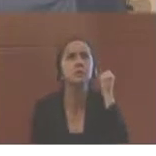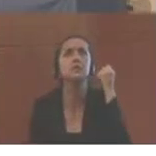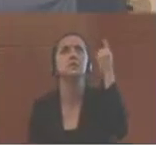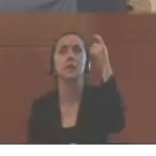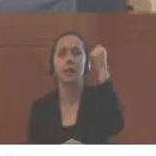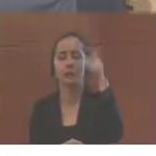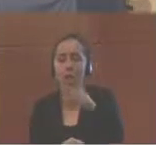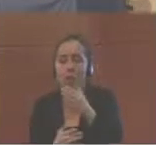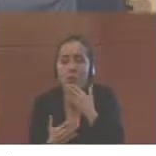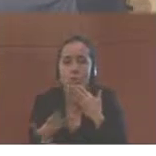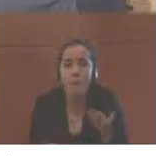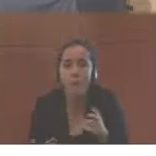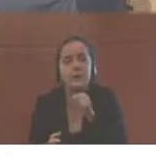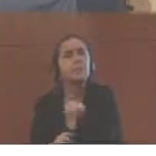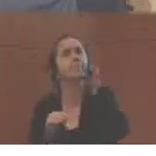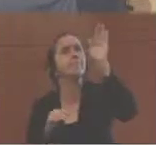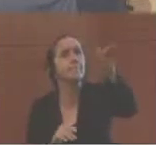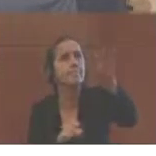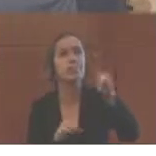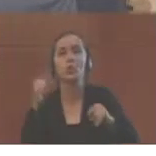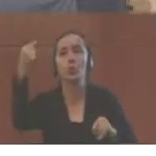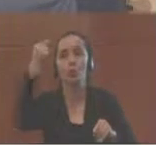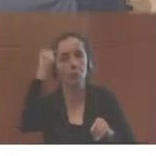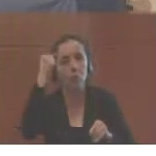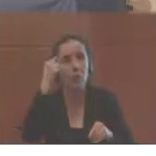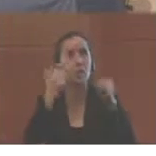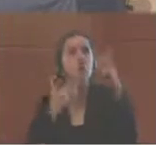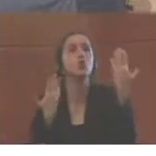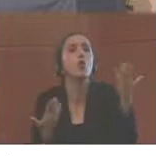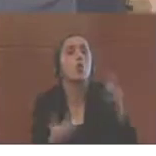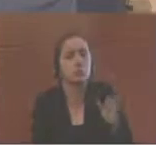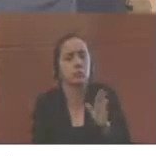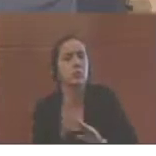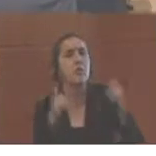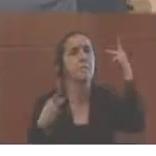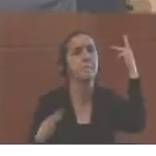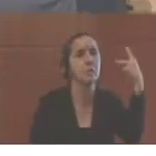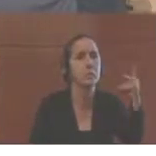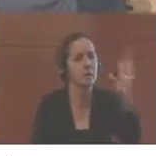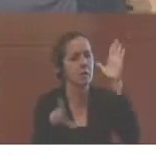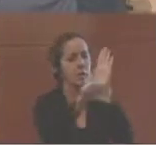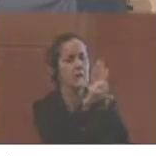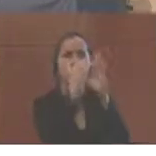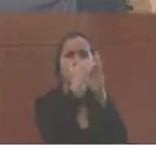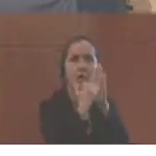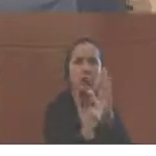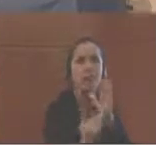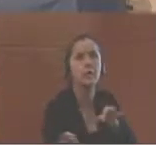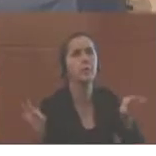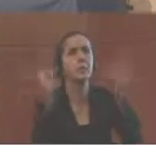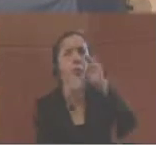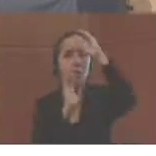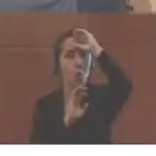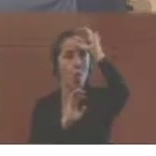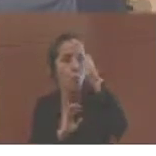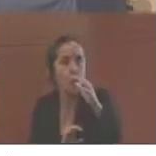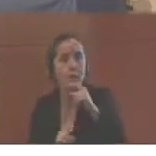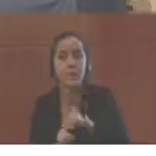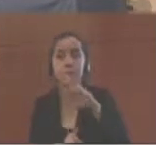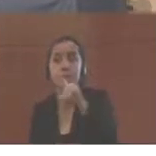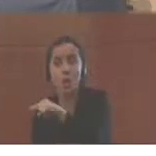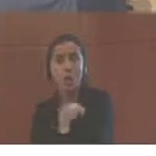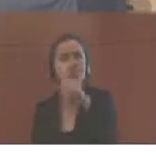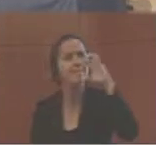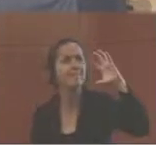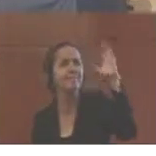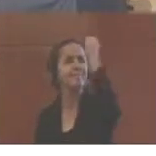adolescents, and youth, and to and insist before governments to develop policies to promote a